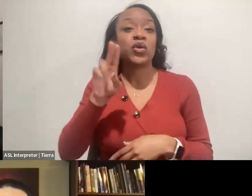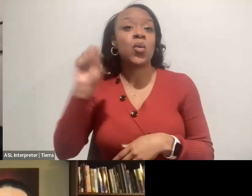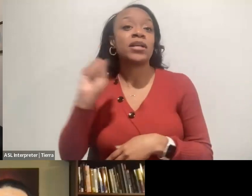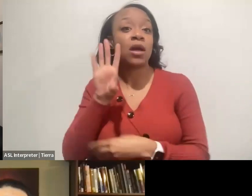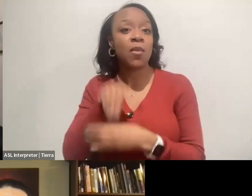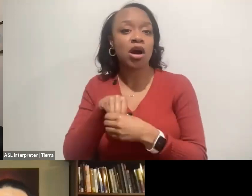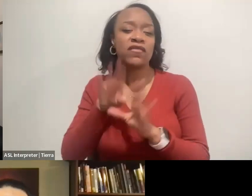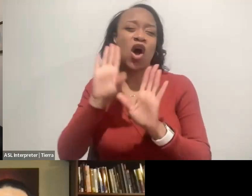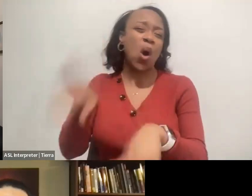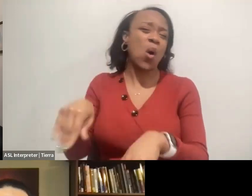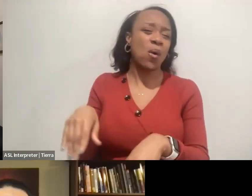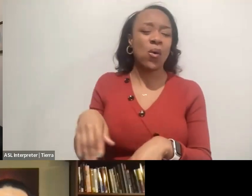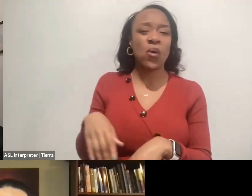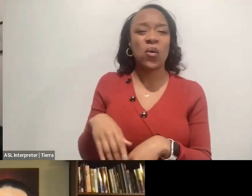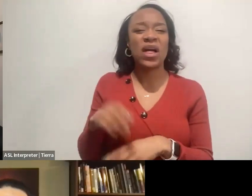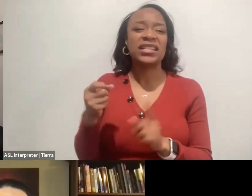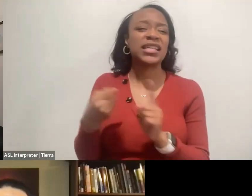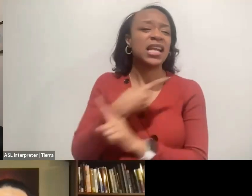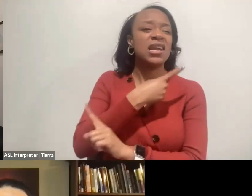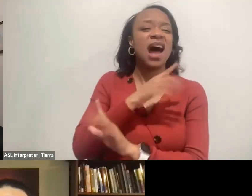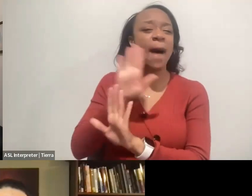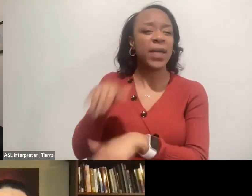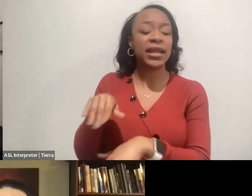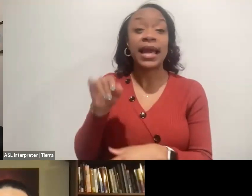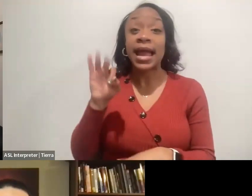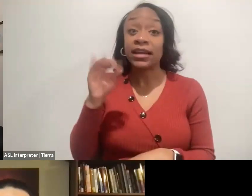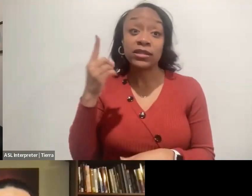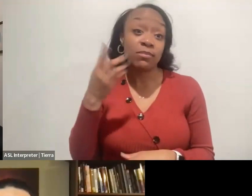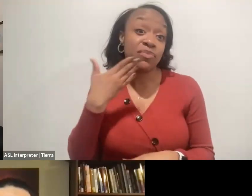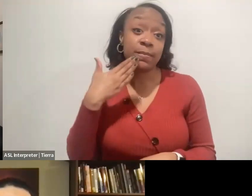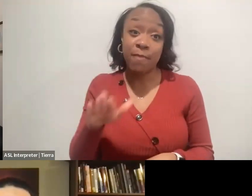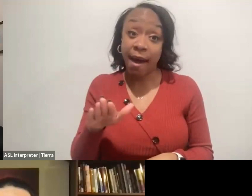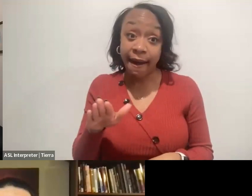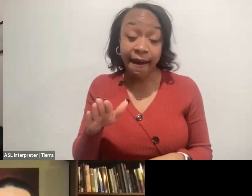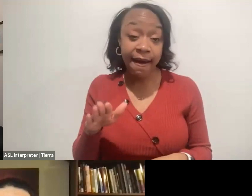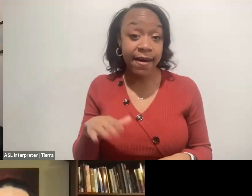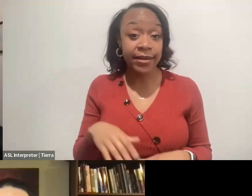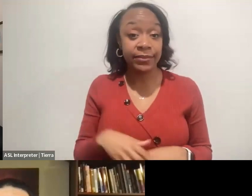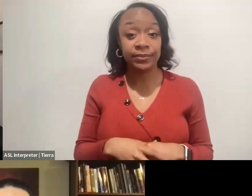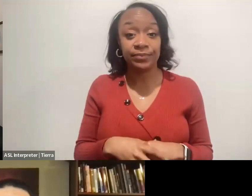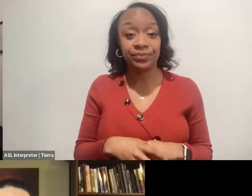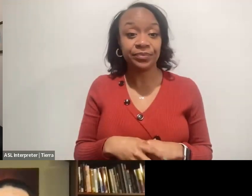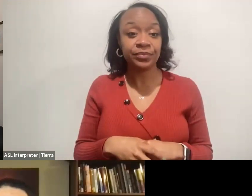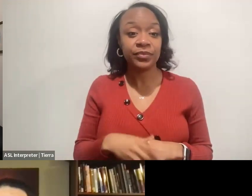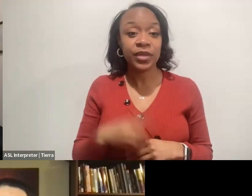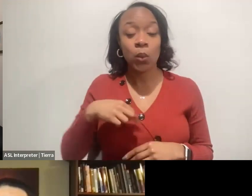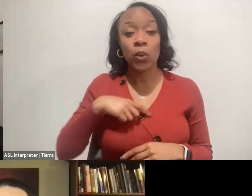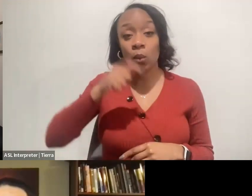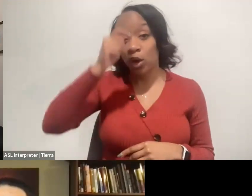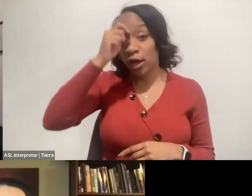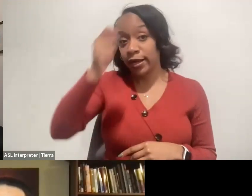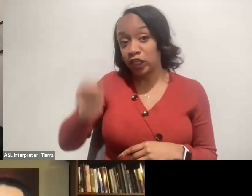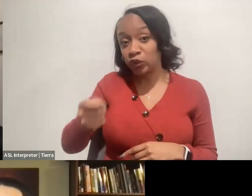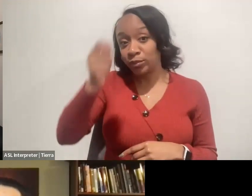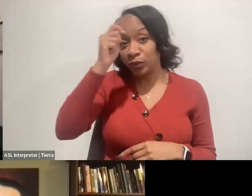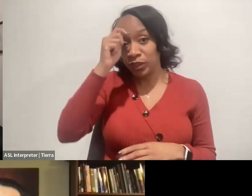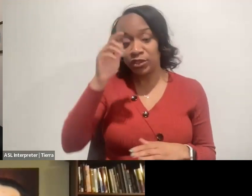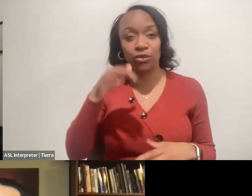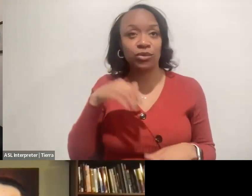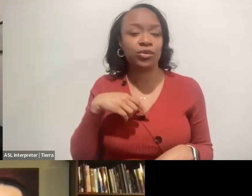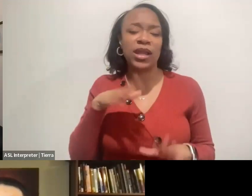anomaly. And anything bad that happens that we can be attributed to as the US